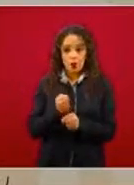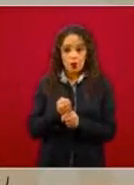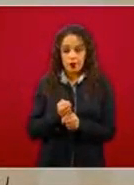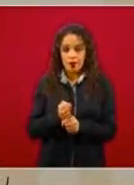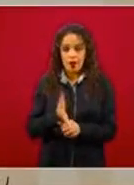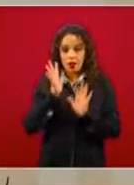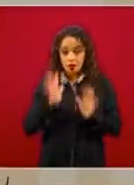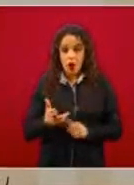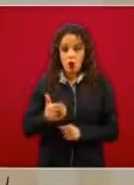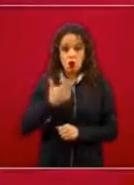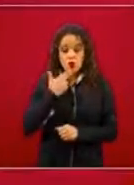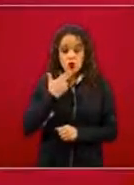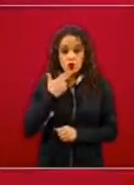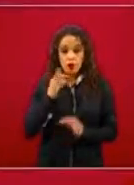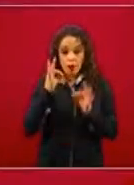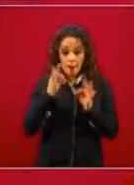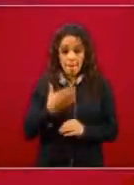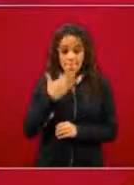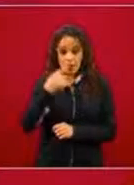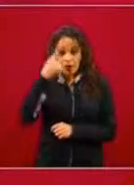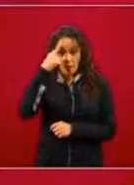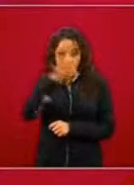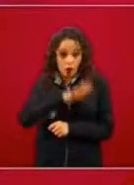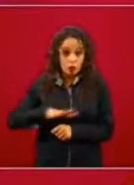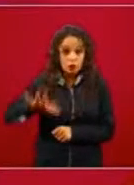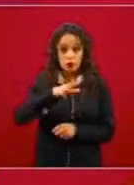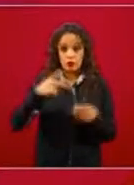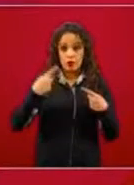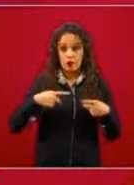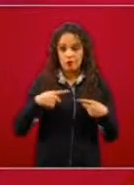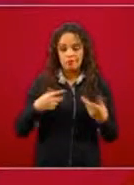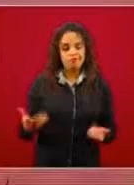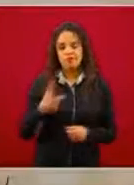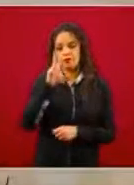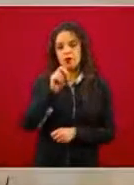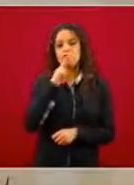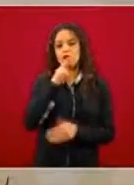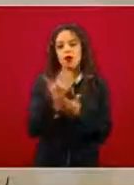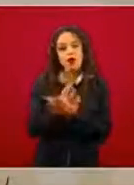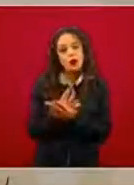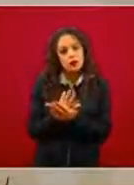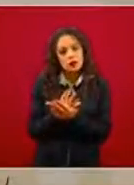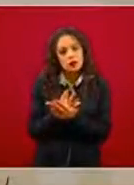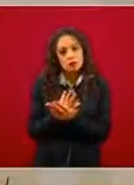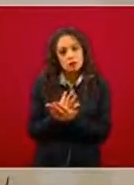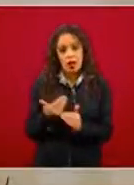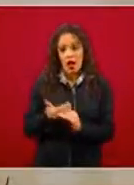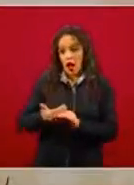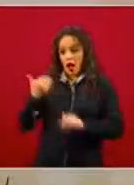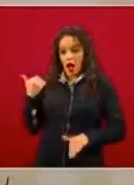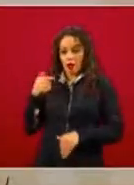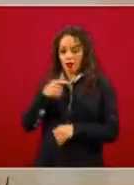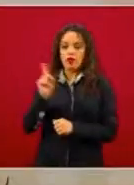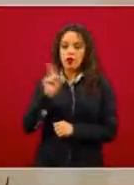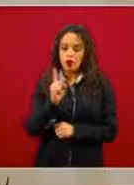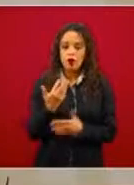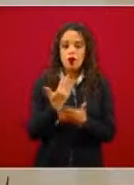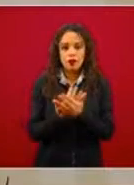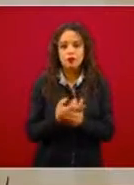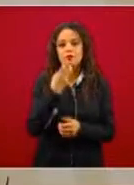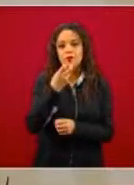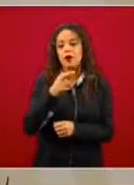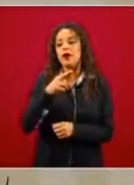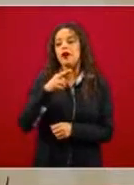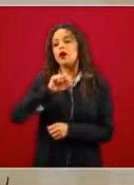not true for every single case. We do need to draw general knowledge and general results, so we